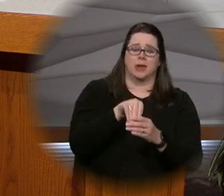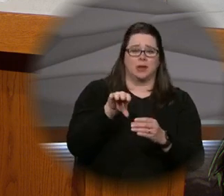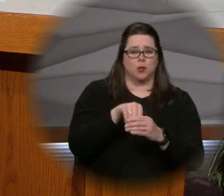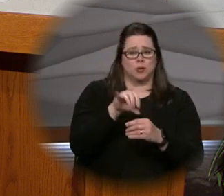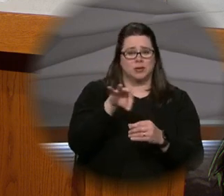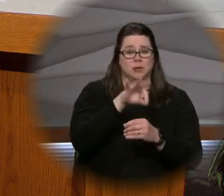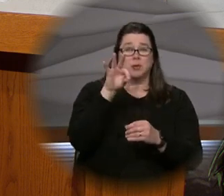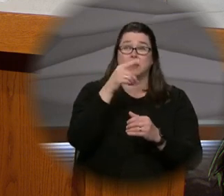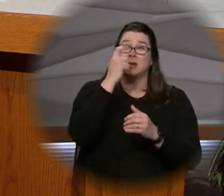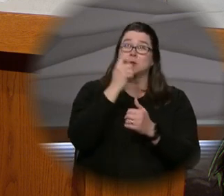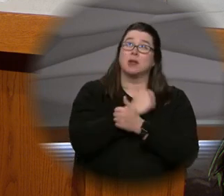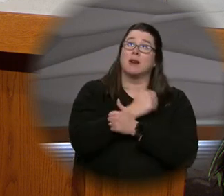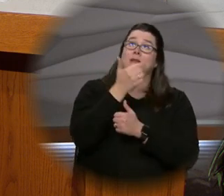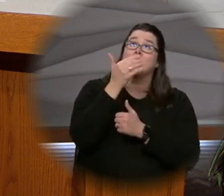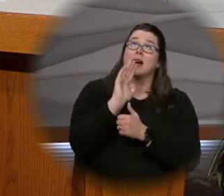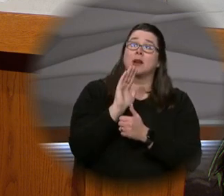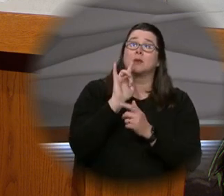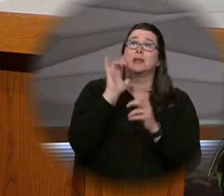love God, we seek God's mercy.